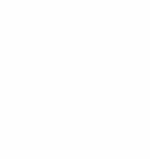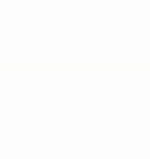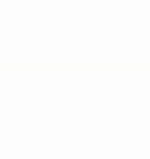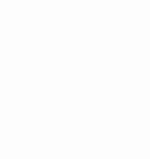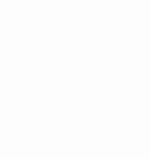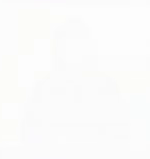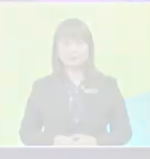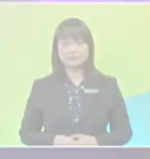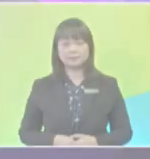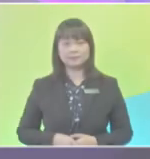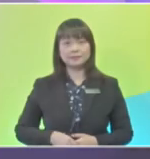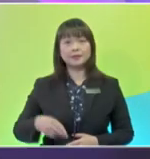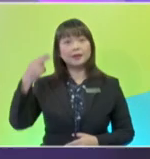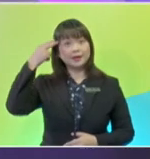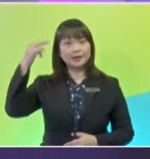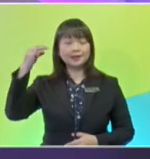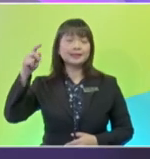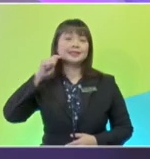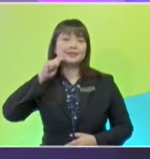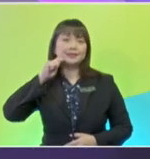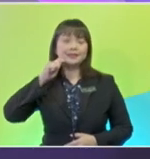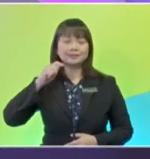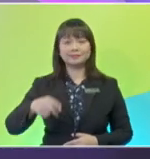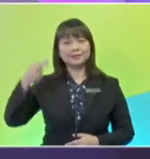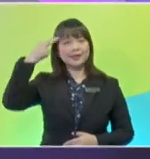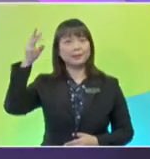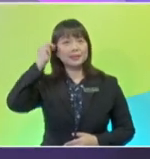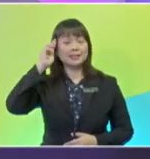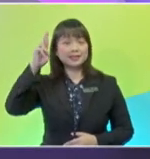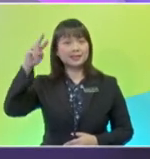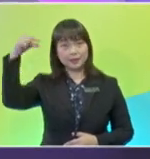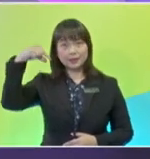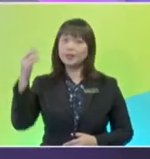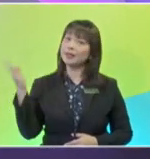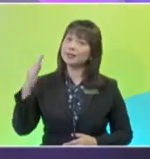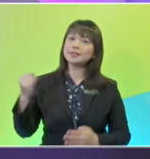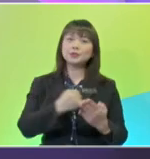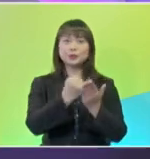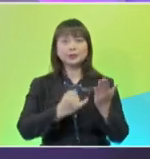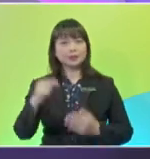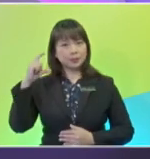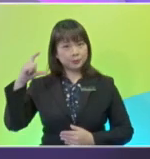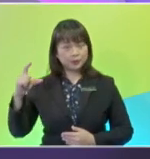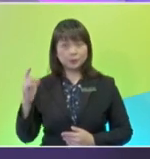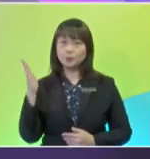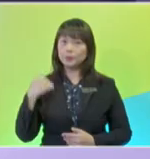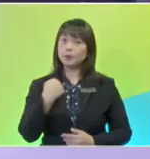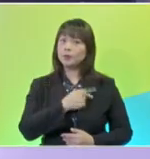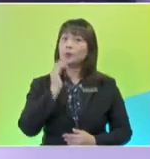TVPKPM. Hello, Tivia. Hello, Mr. Q. Let us draw the moon. Alright, so I'm going to draw a moon right